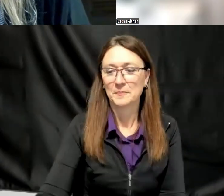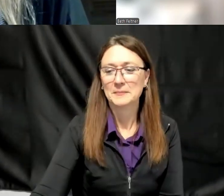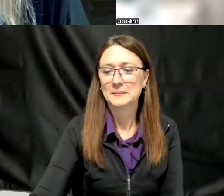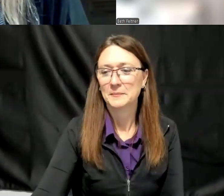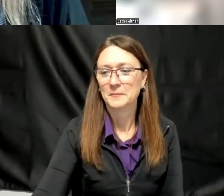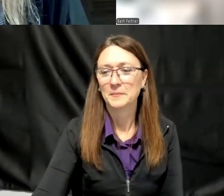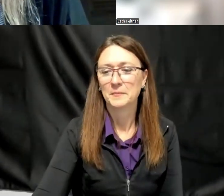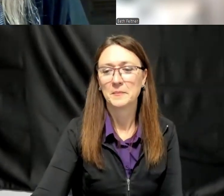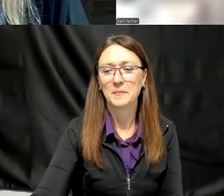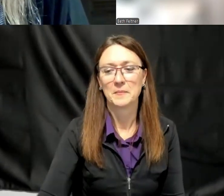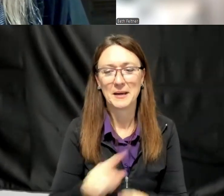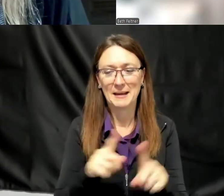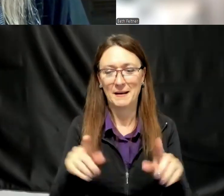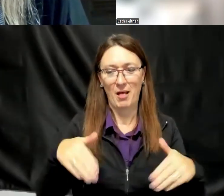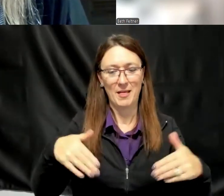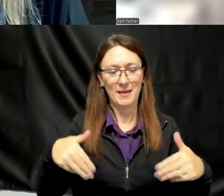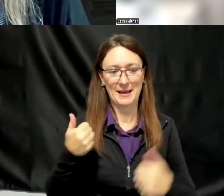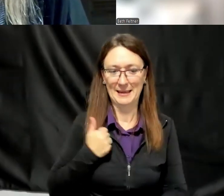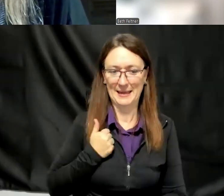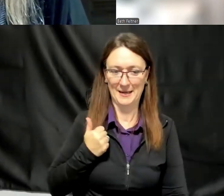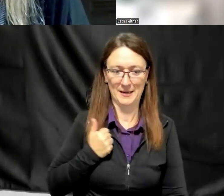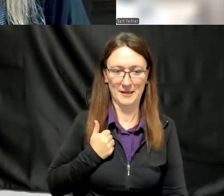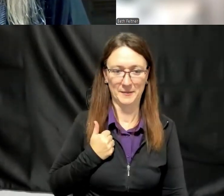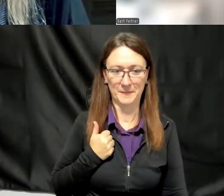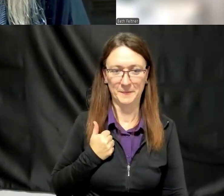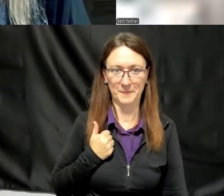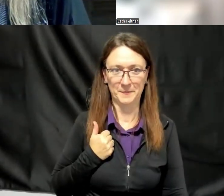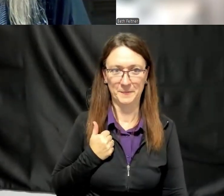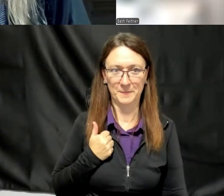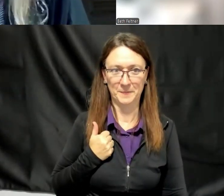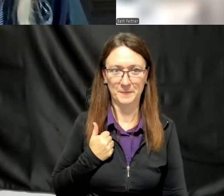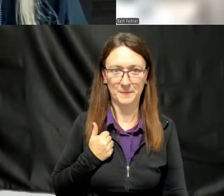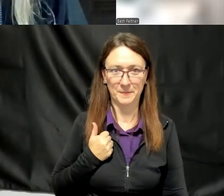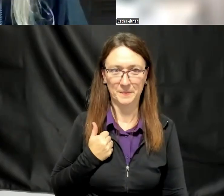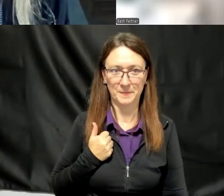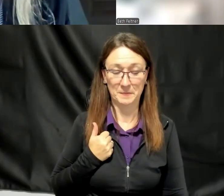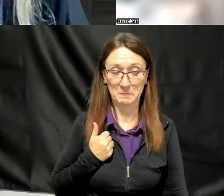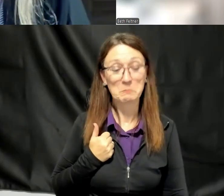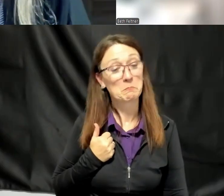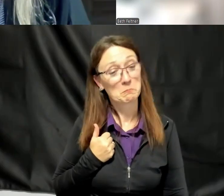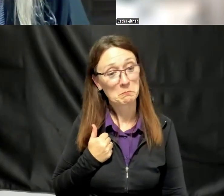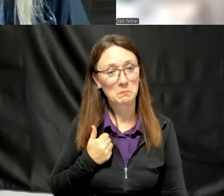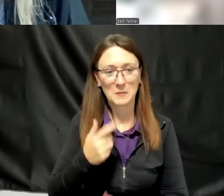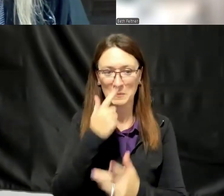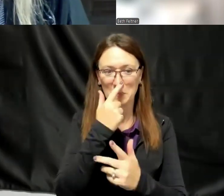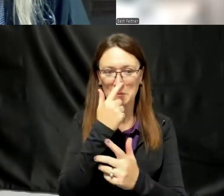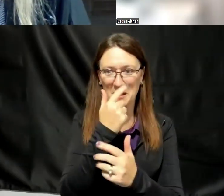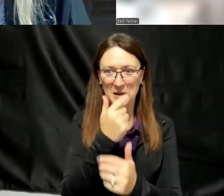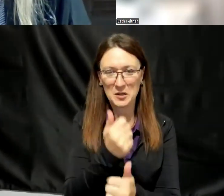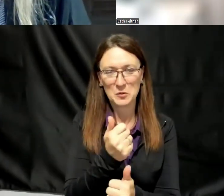but nothing for Canada yet. It will be an interesting time.